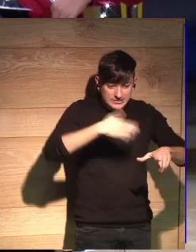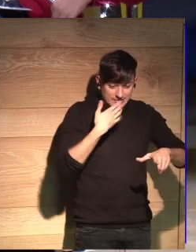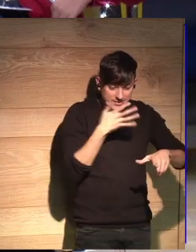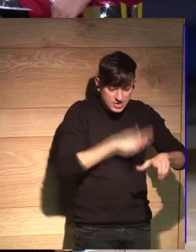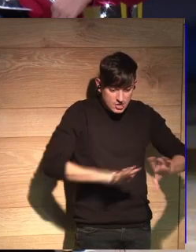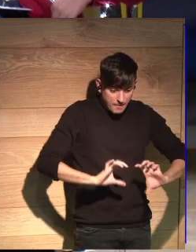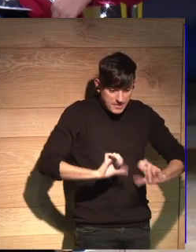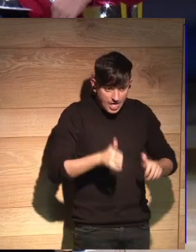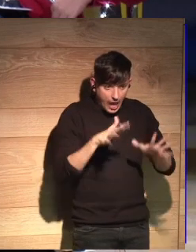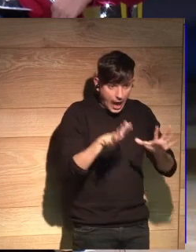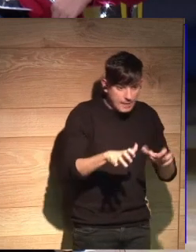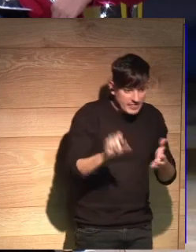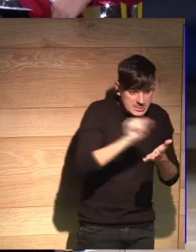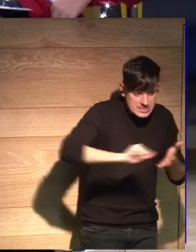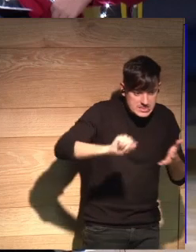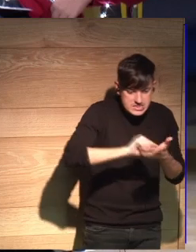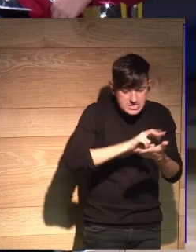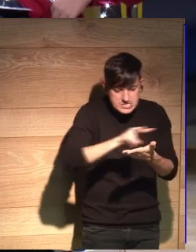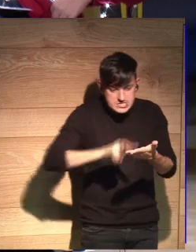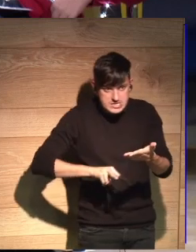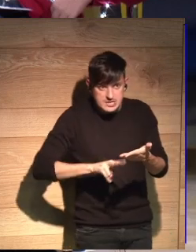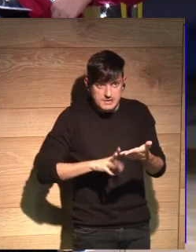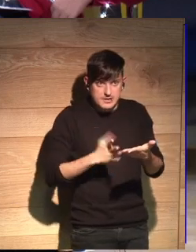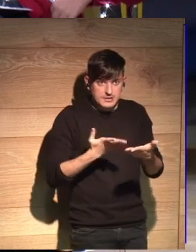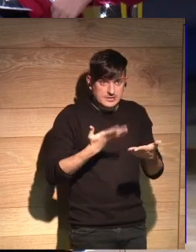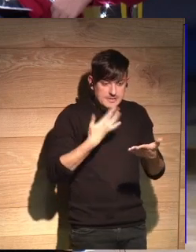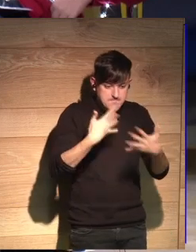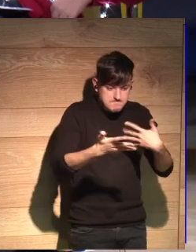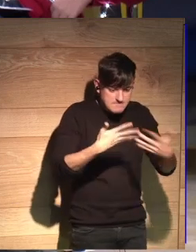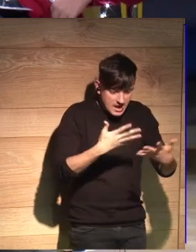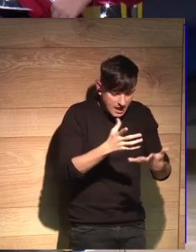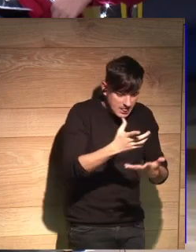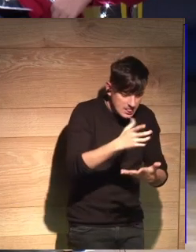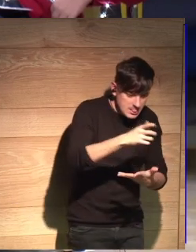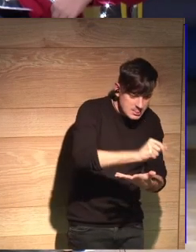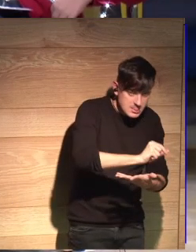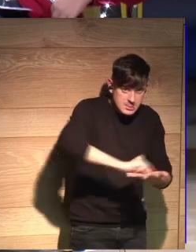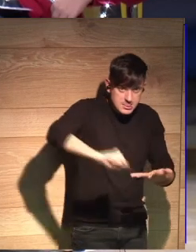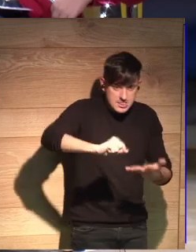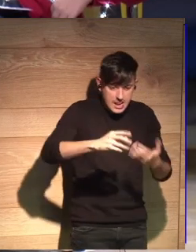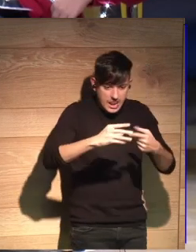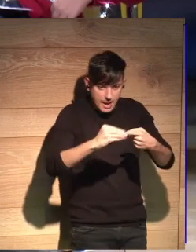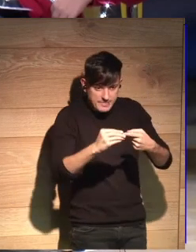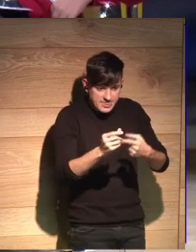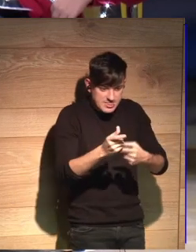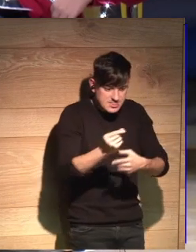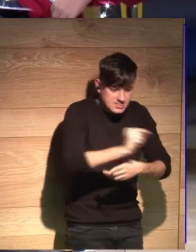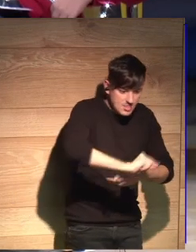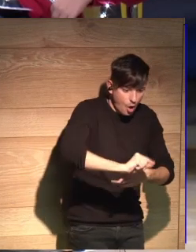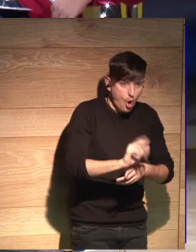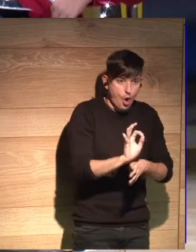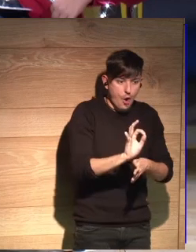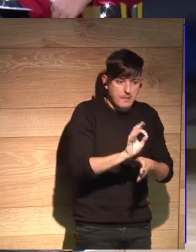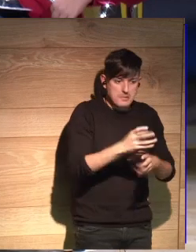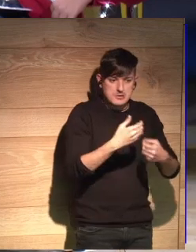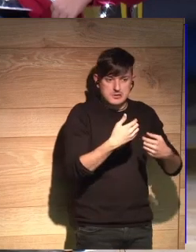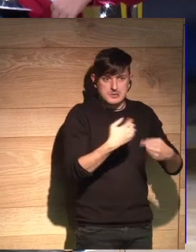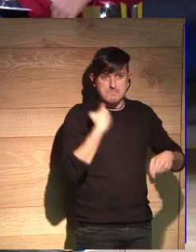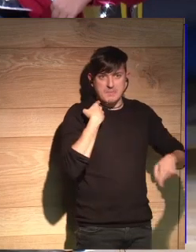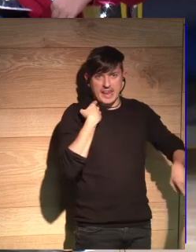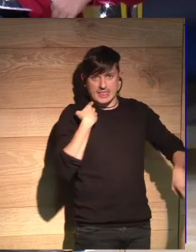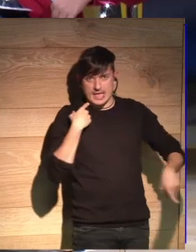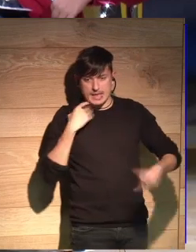classroom when kids start learning how to write and how to read without losing manual oculus, without taking the pencil and just using